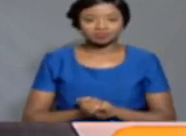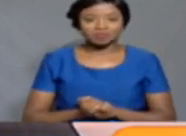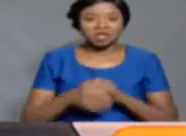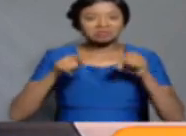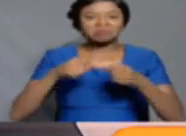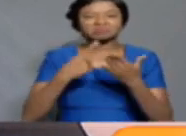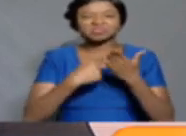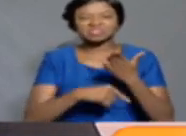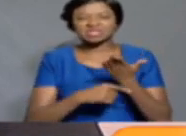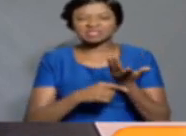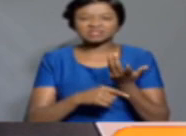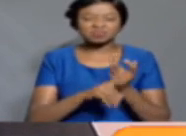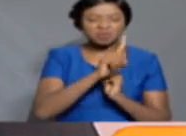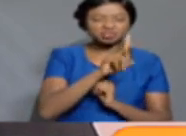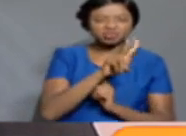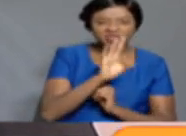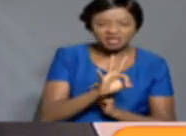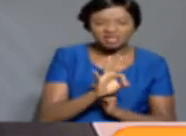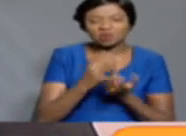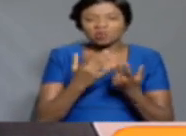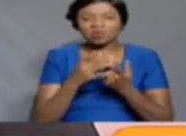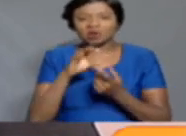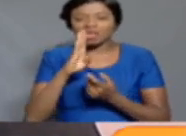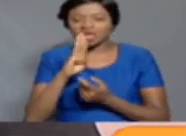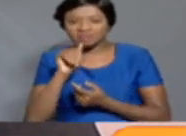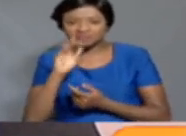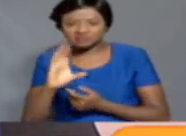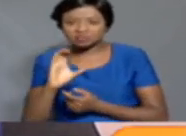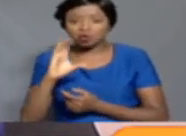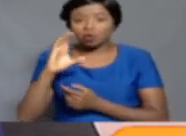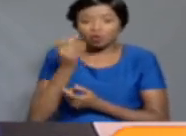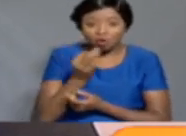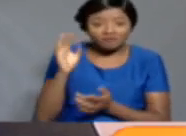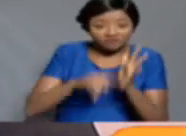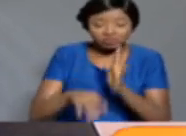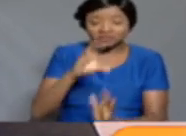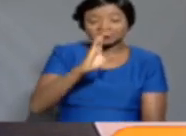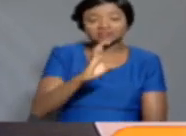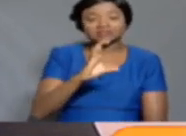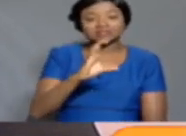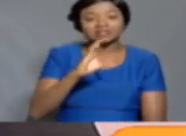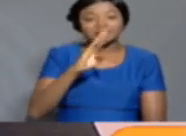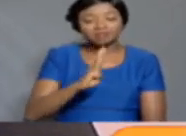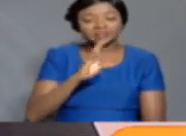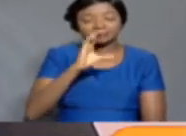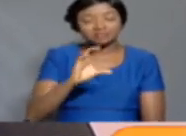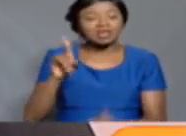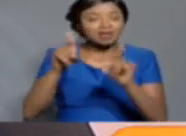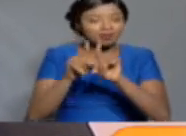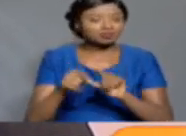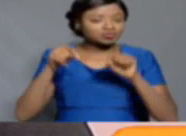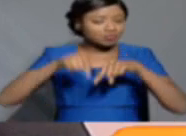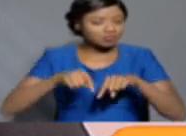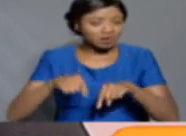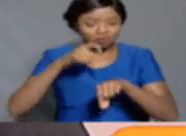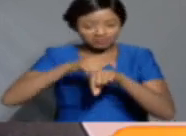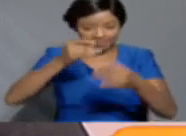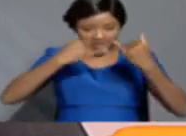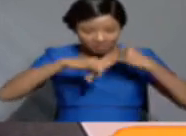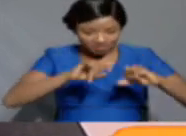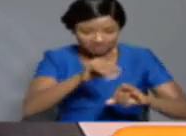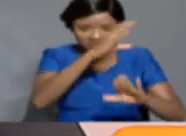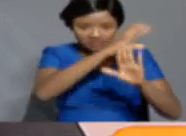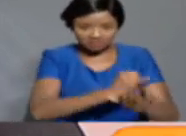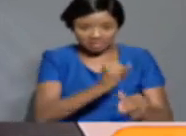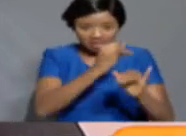CBC, or is it the 1, 2, 3 of CBC? We can't seem to agree on that. And even in the course of that implementation of the